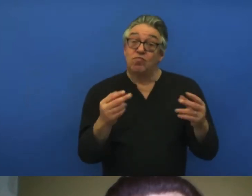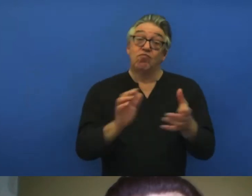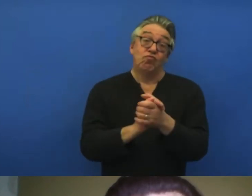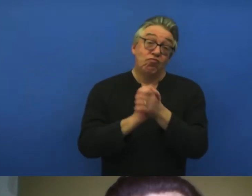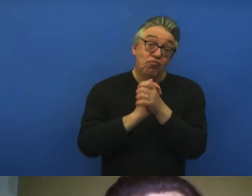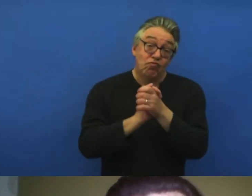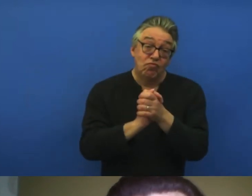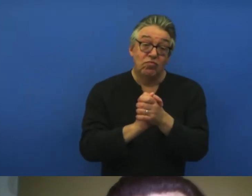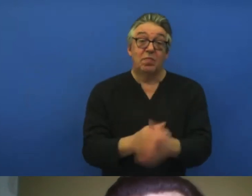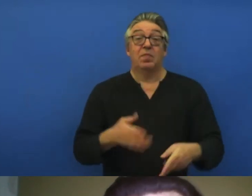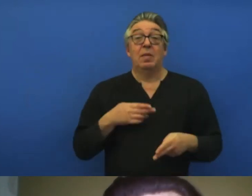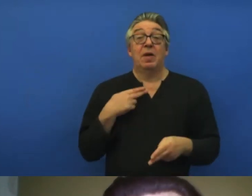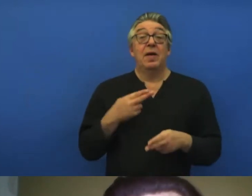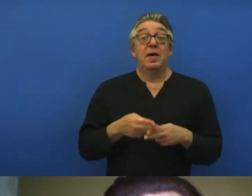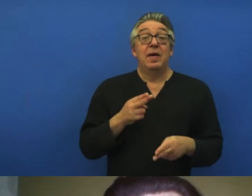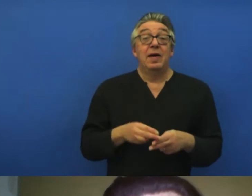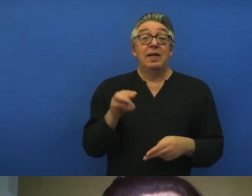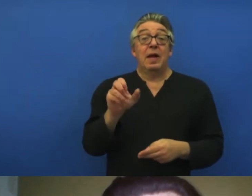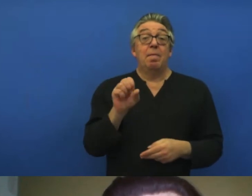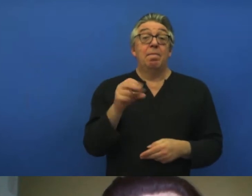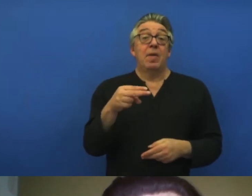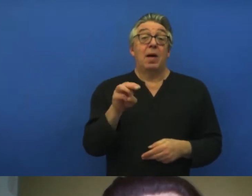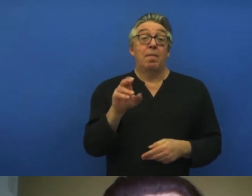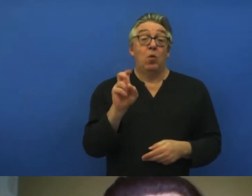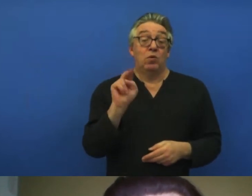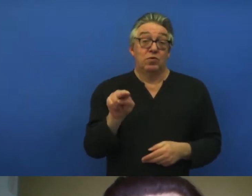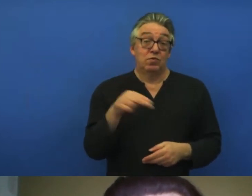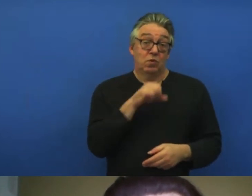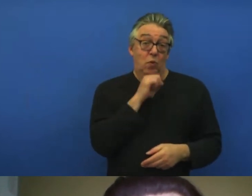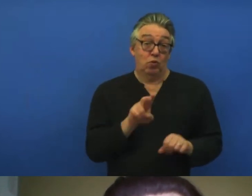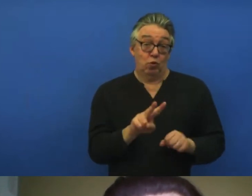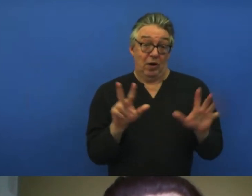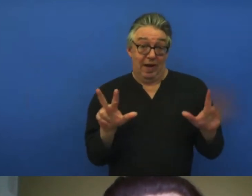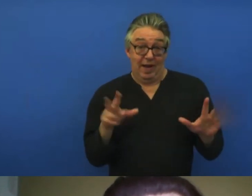is Ma'moon from Syria. I'm 28, married. I have one child.